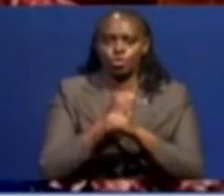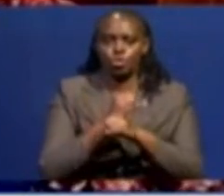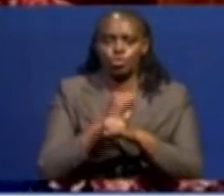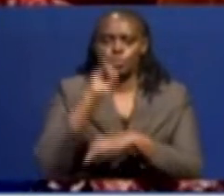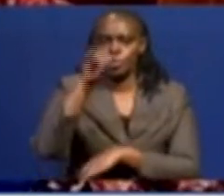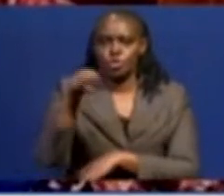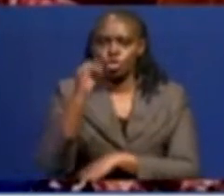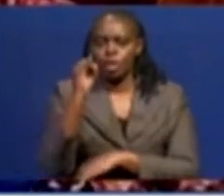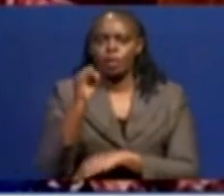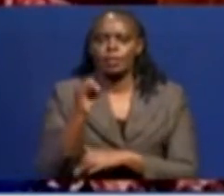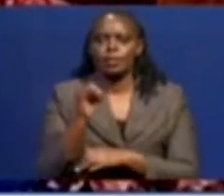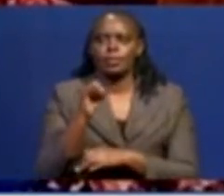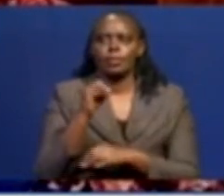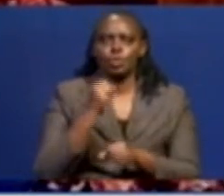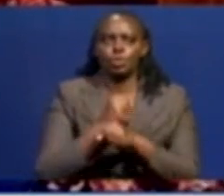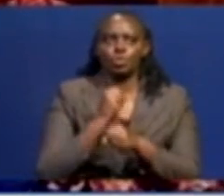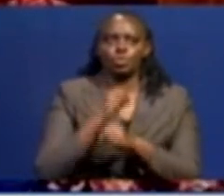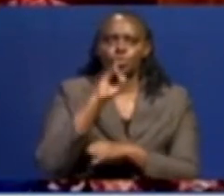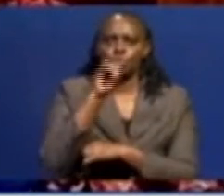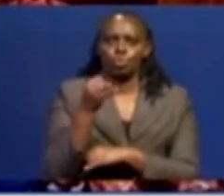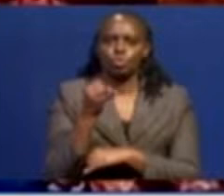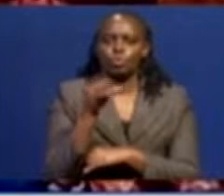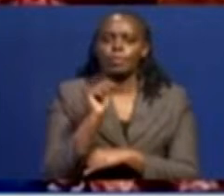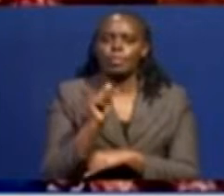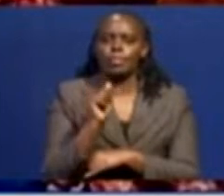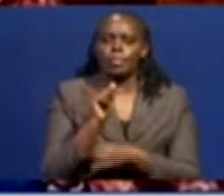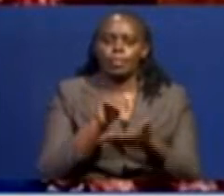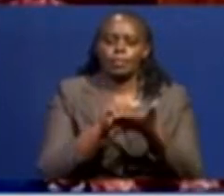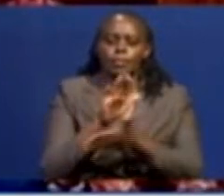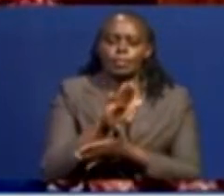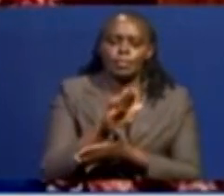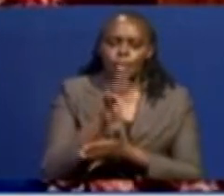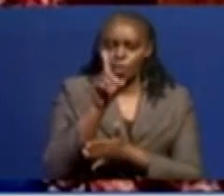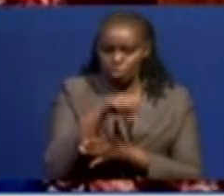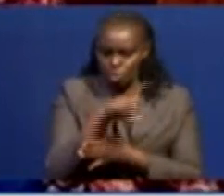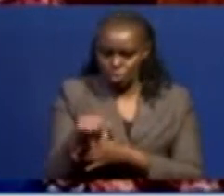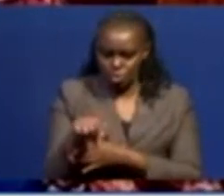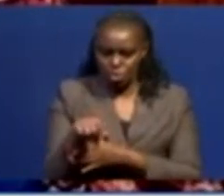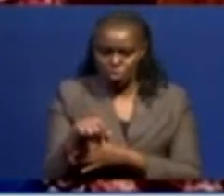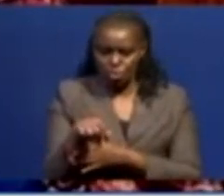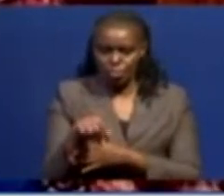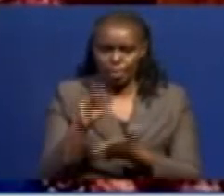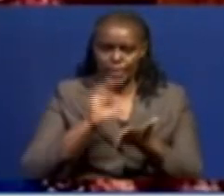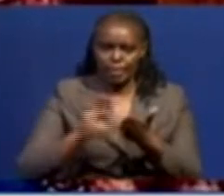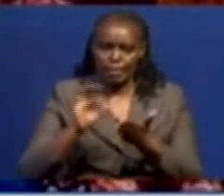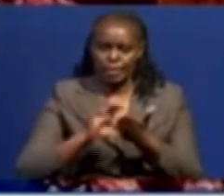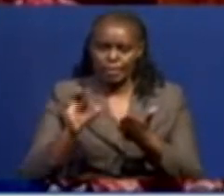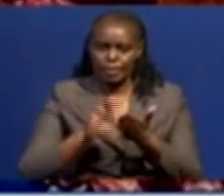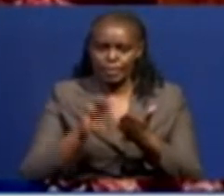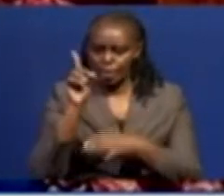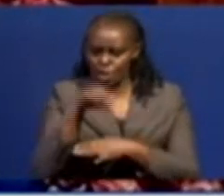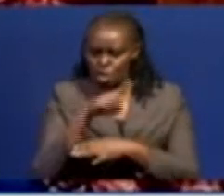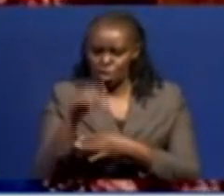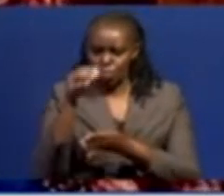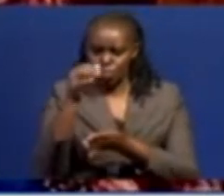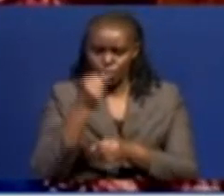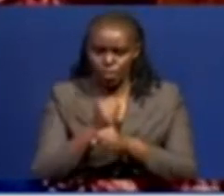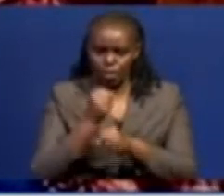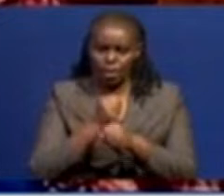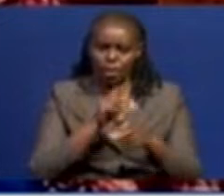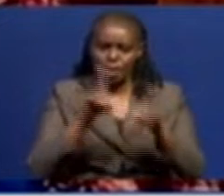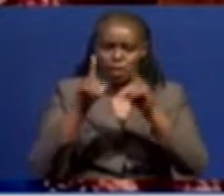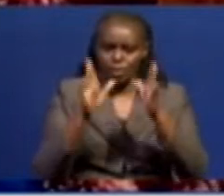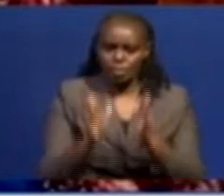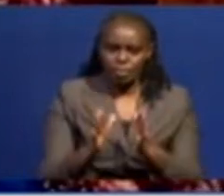Job Group J. Job Group J. Yes. Job Group J has been deployed illegally by the county secretary